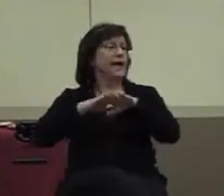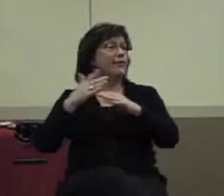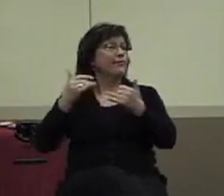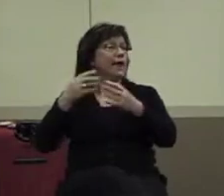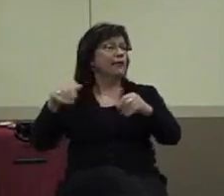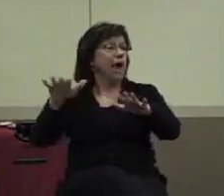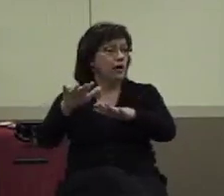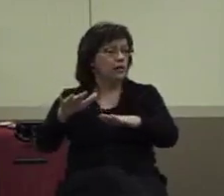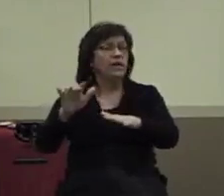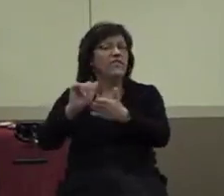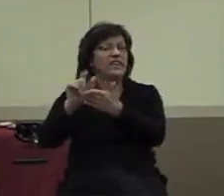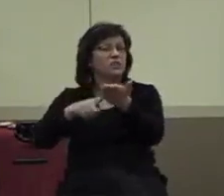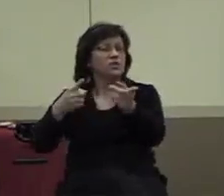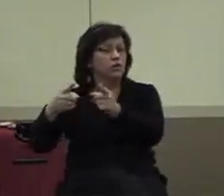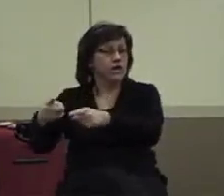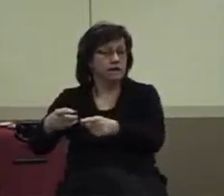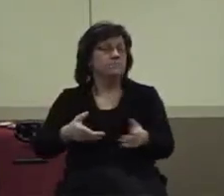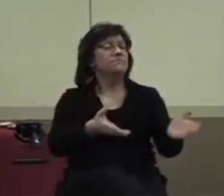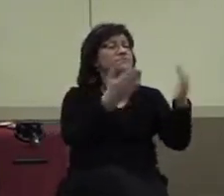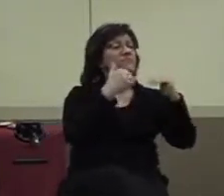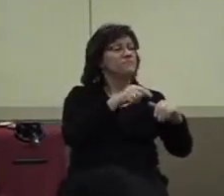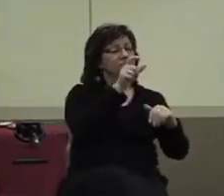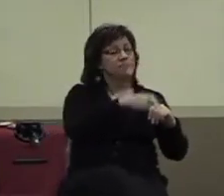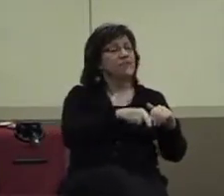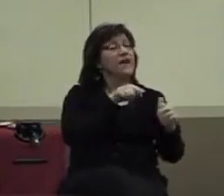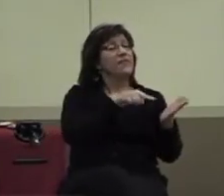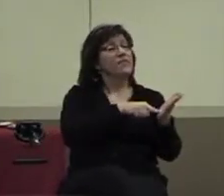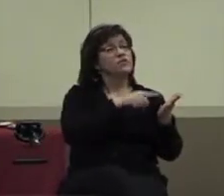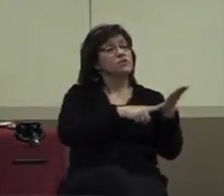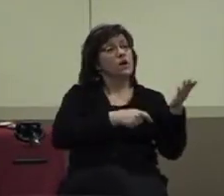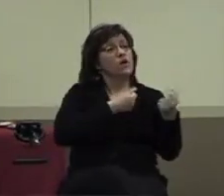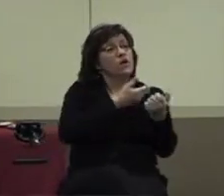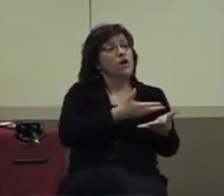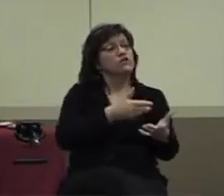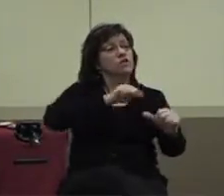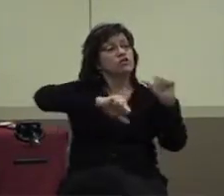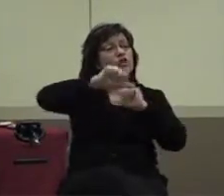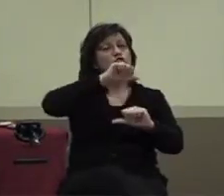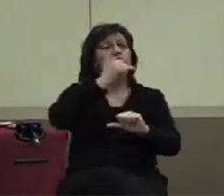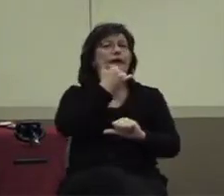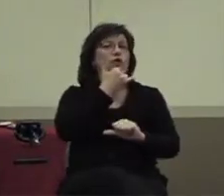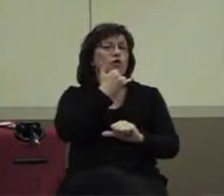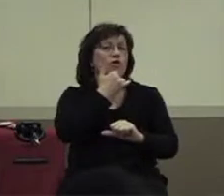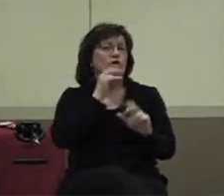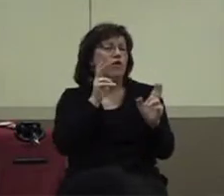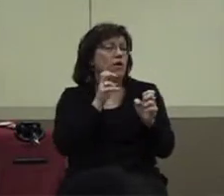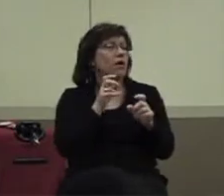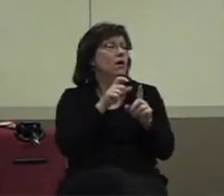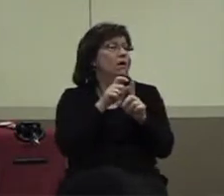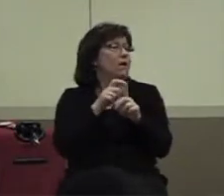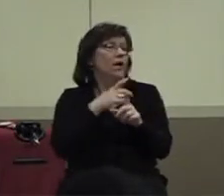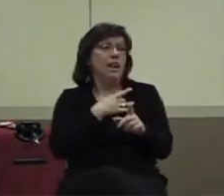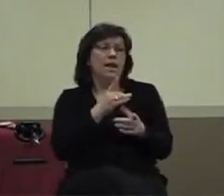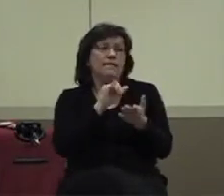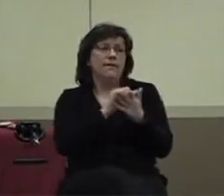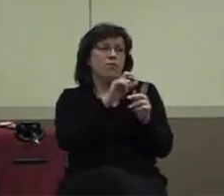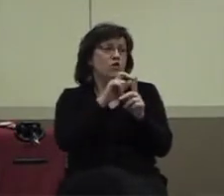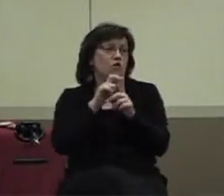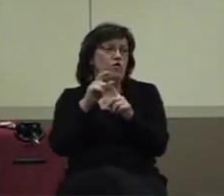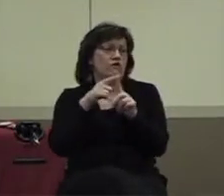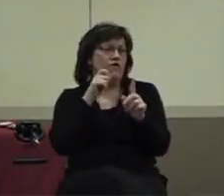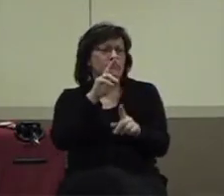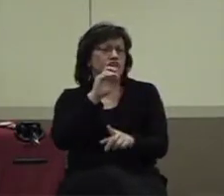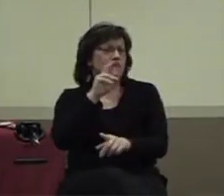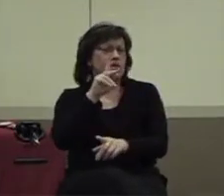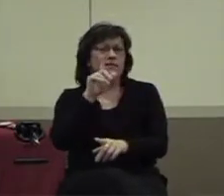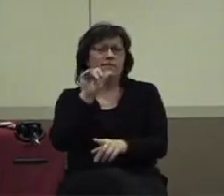did that caused a social error. And I like using those words with kids. Those are words from Rick Lavoie. Here's what I did that caused a social error.